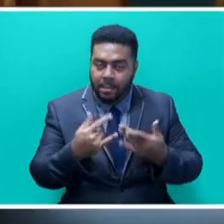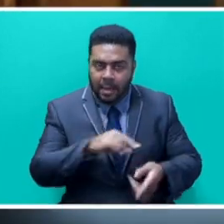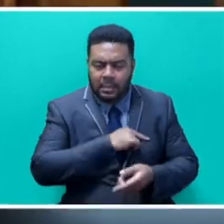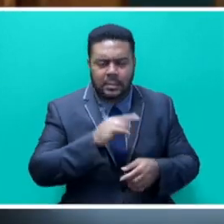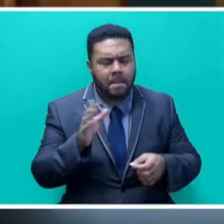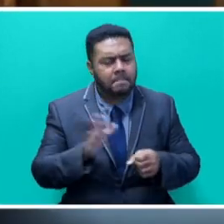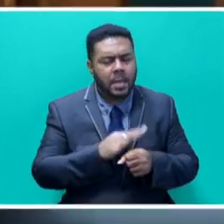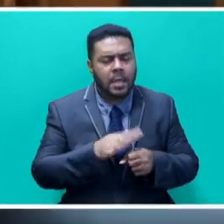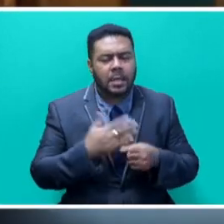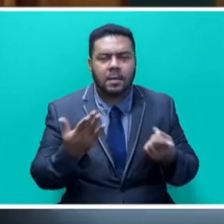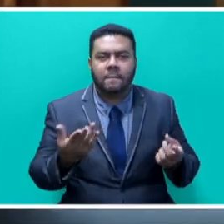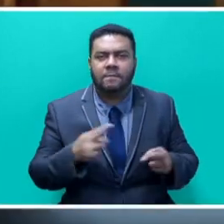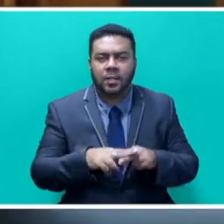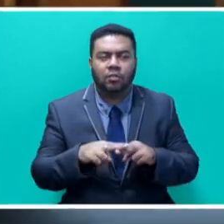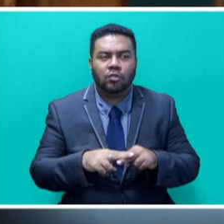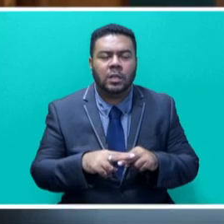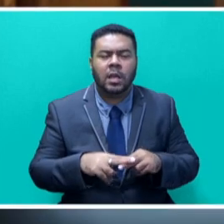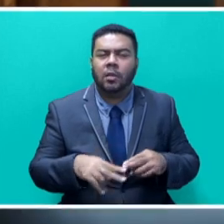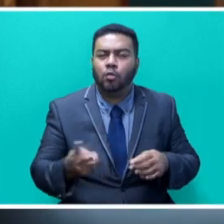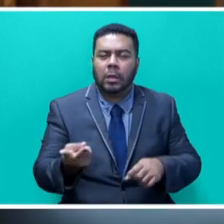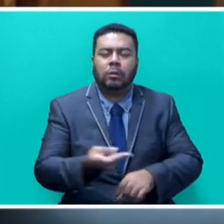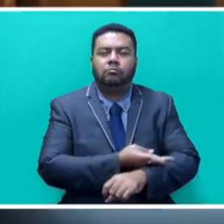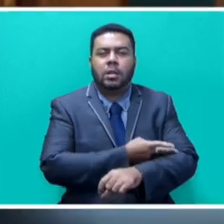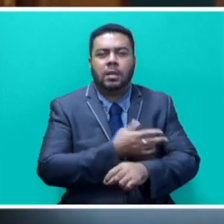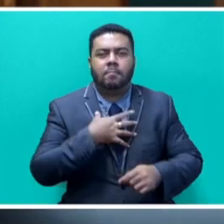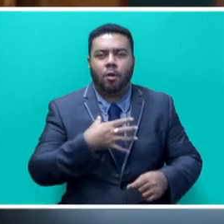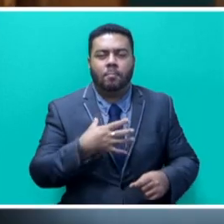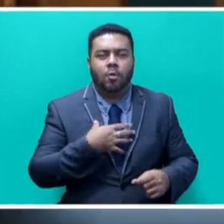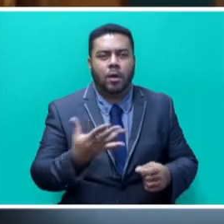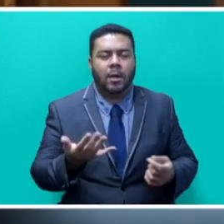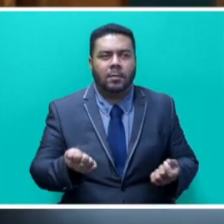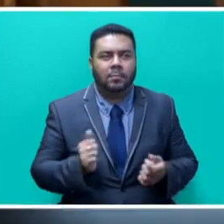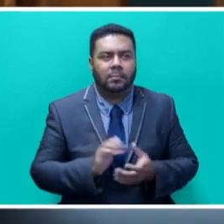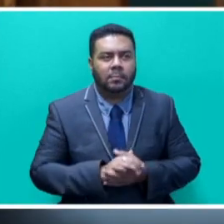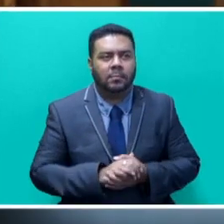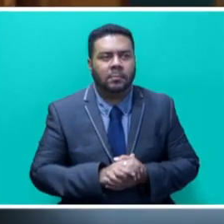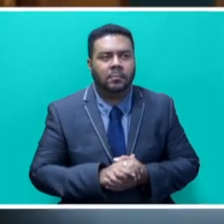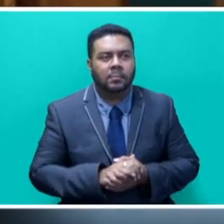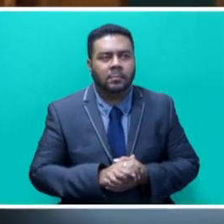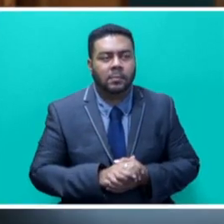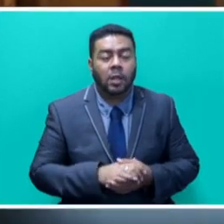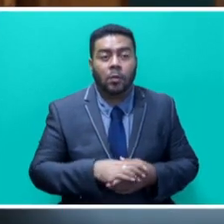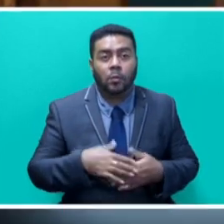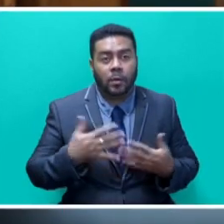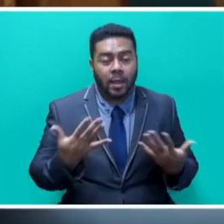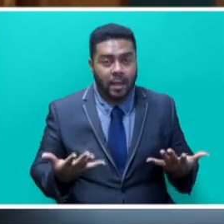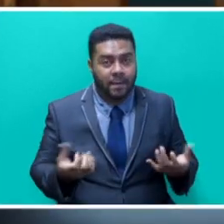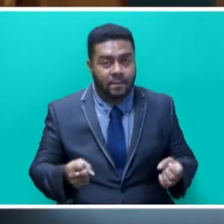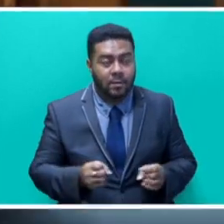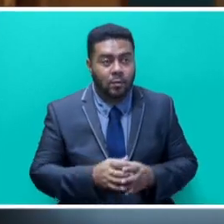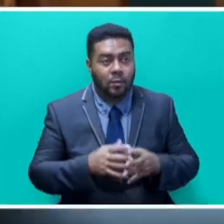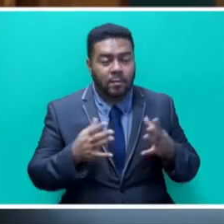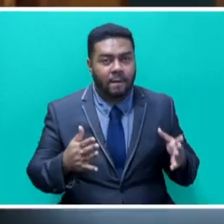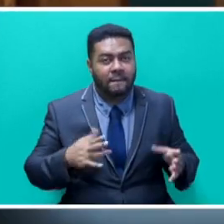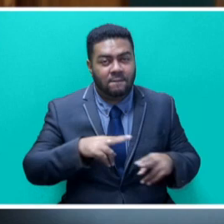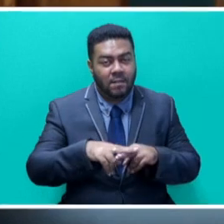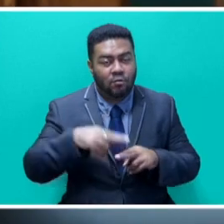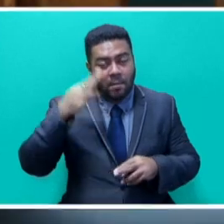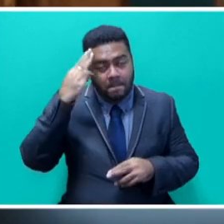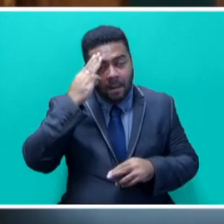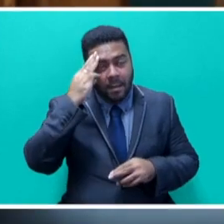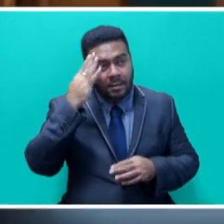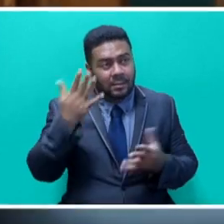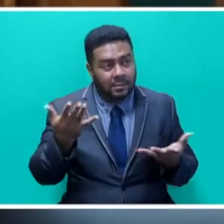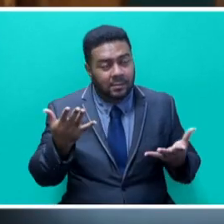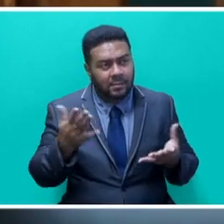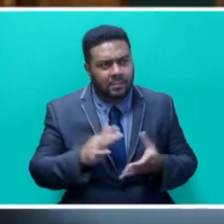greenest path of paradise anywhere in the world. Mr. Speaker, there is the growing consciousness in the Fijian mind of the environment and of nature